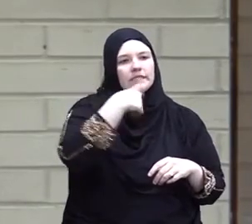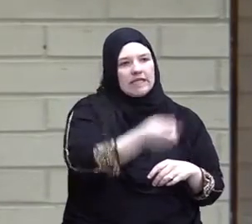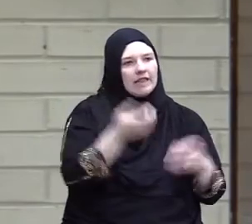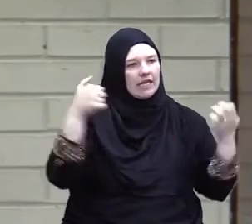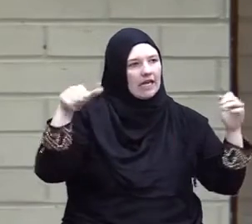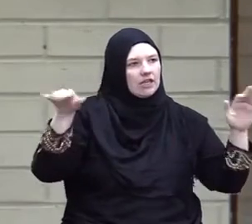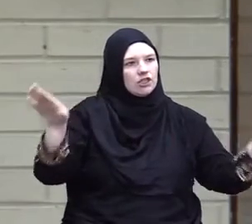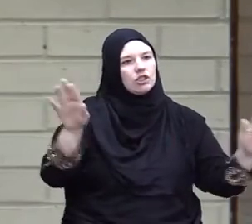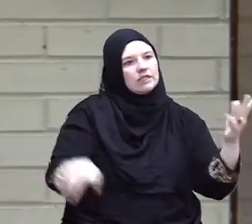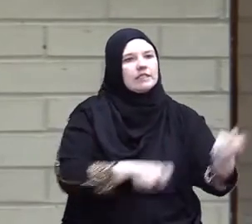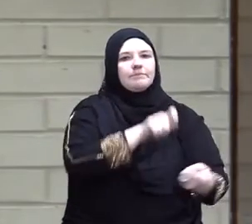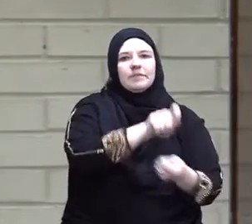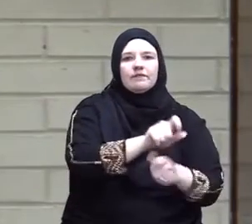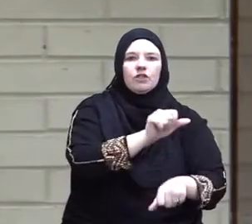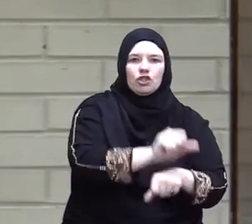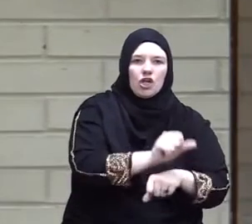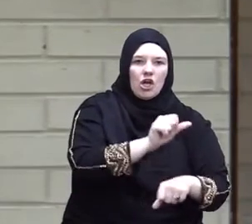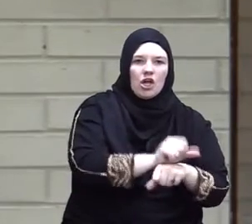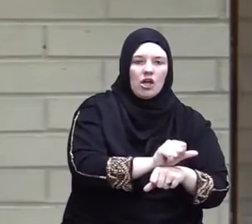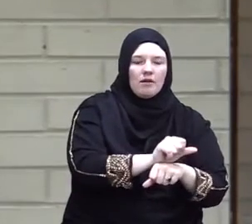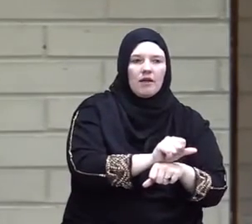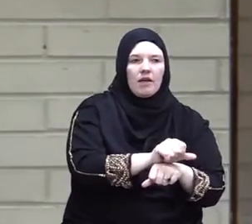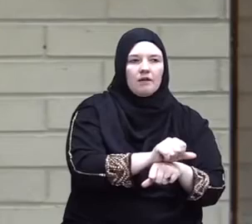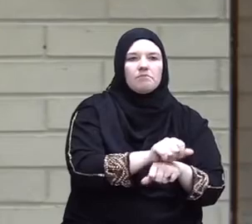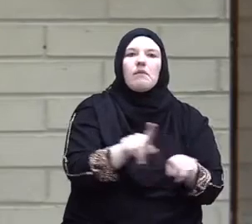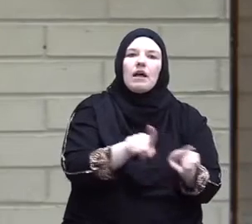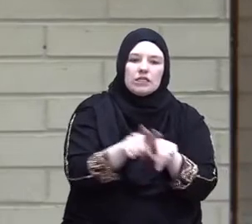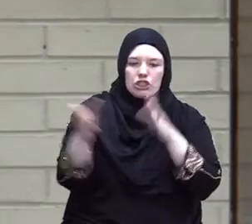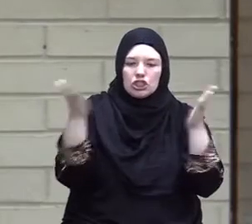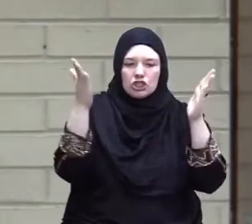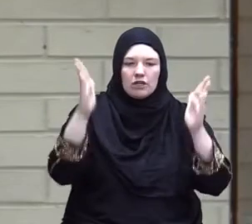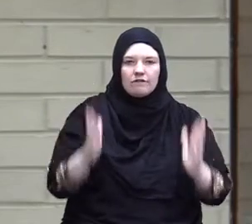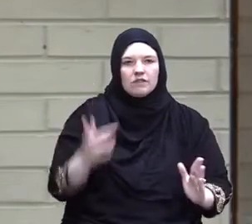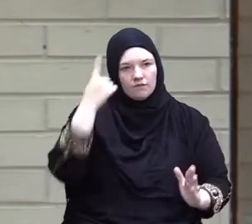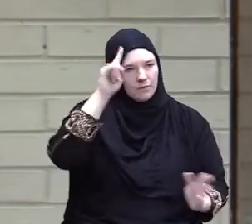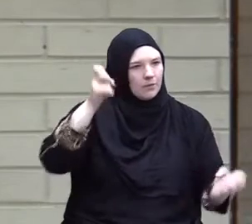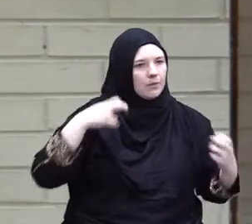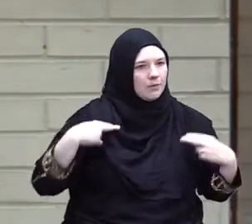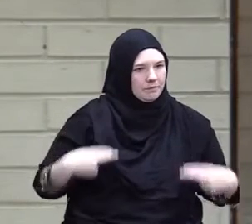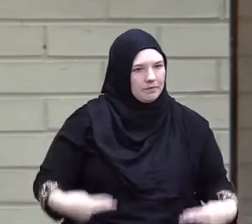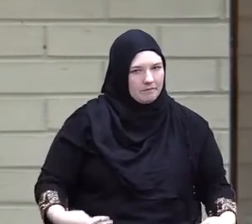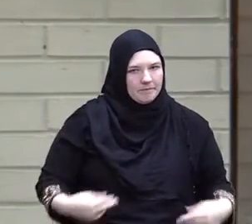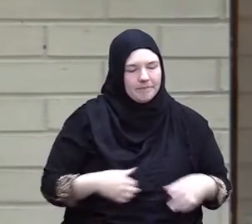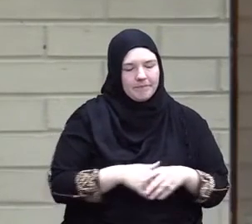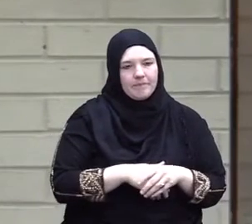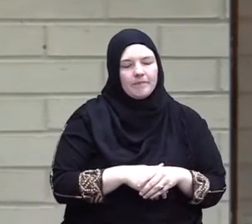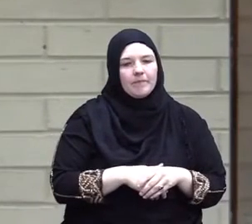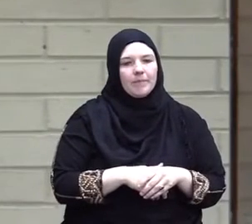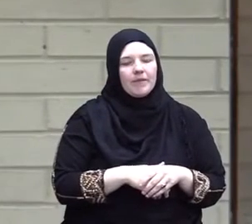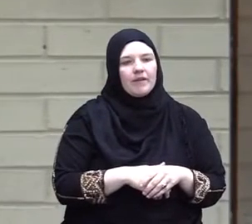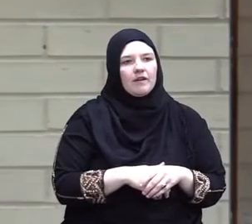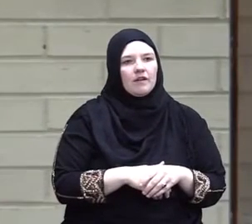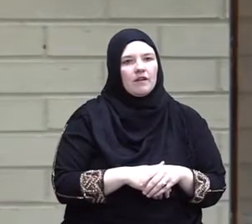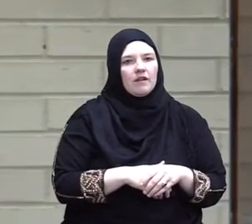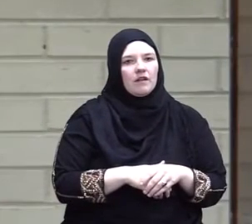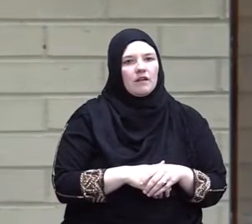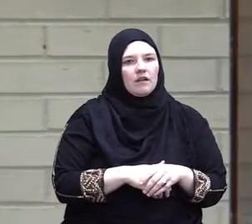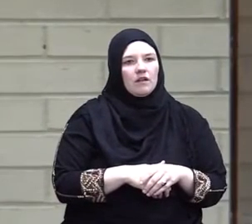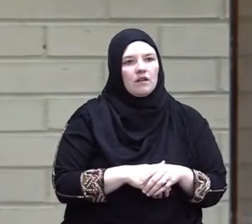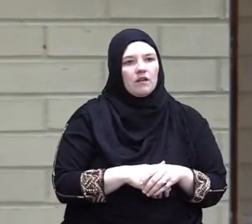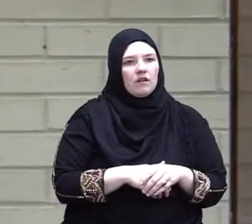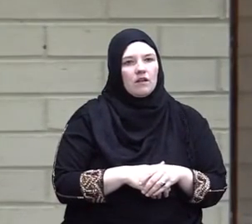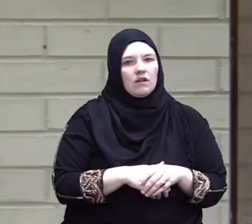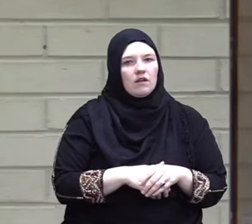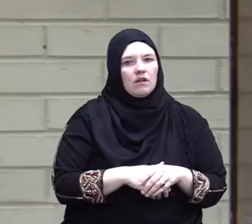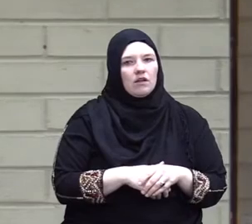angels certain duties in the service of this new creature. They will be carrying the throne, that